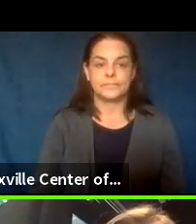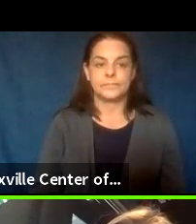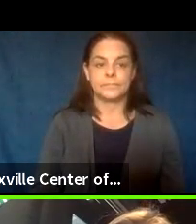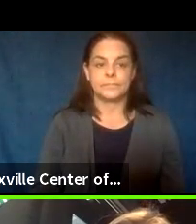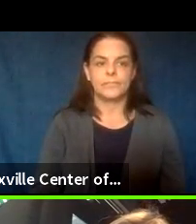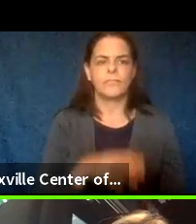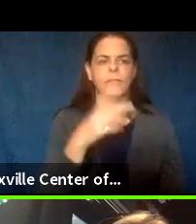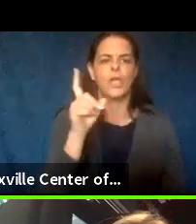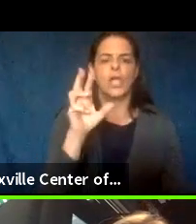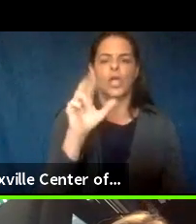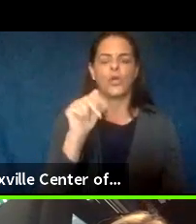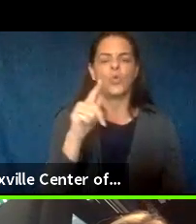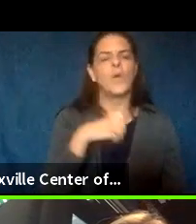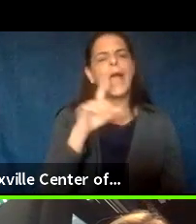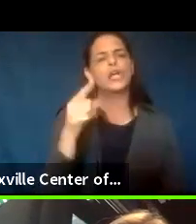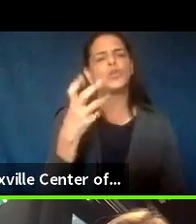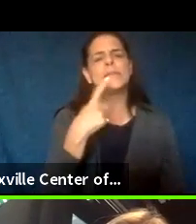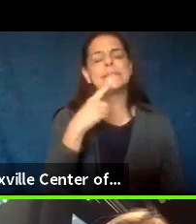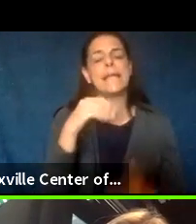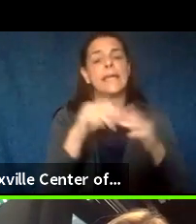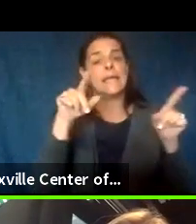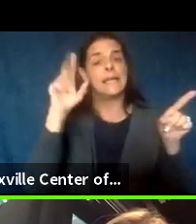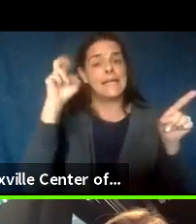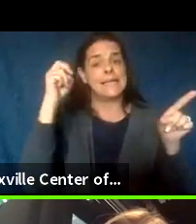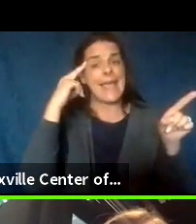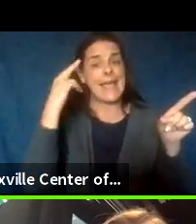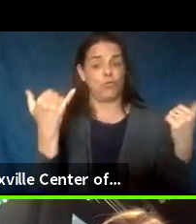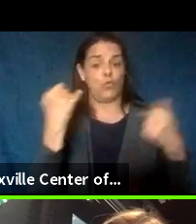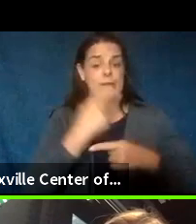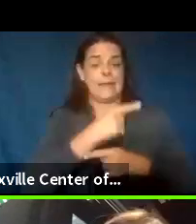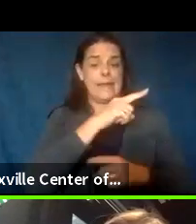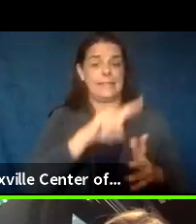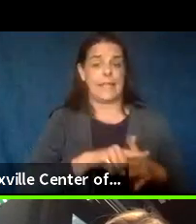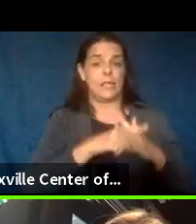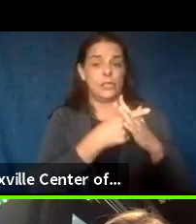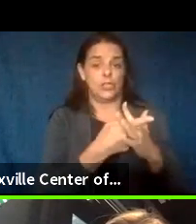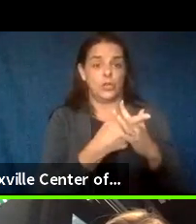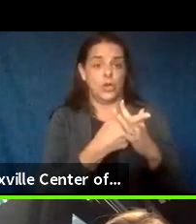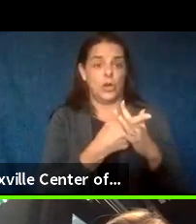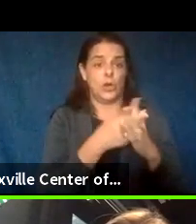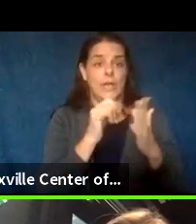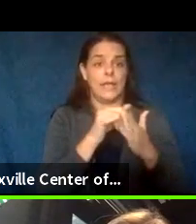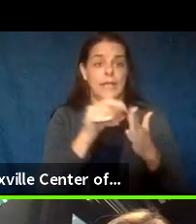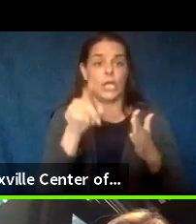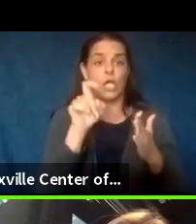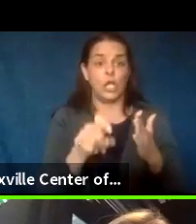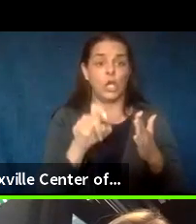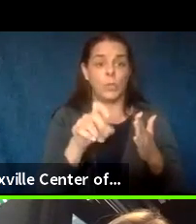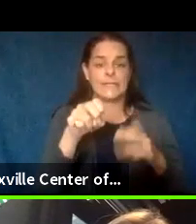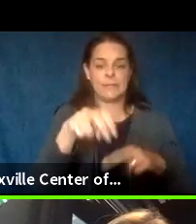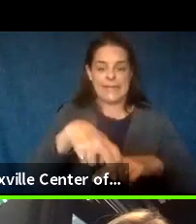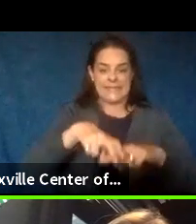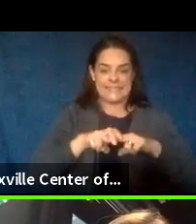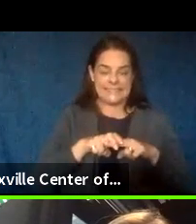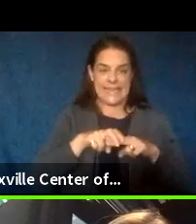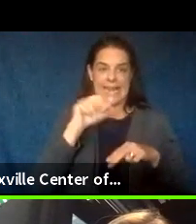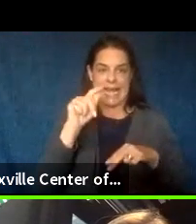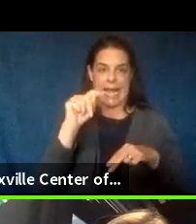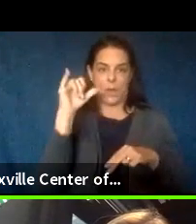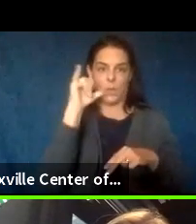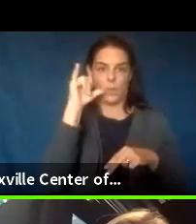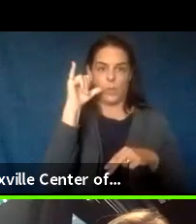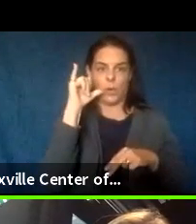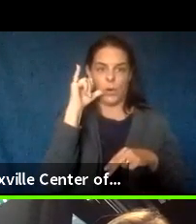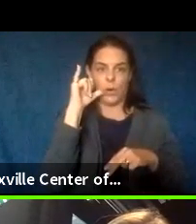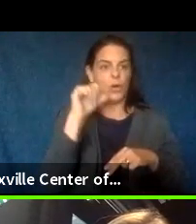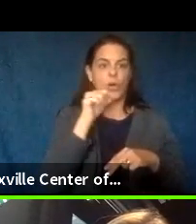I just wanted to say that in Nashville, they're starting today that you have to be seated at a bar. They're